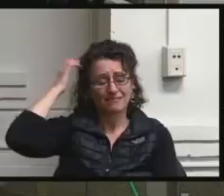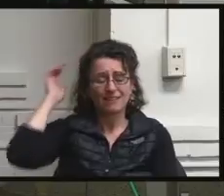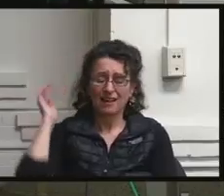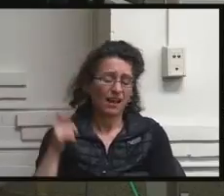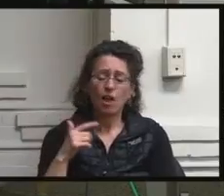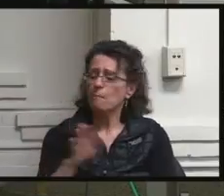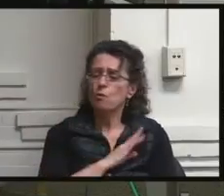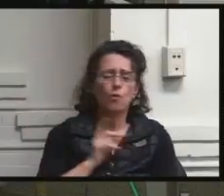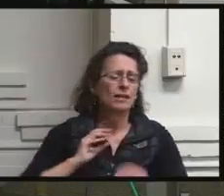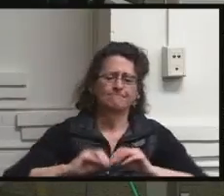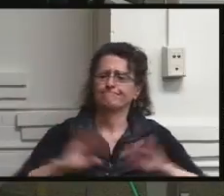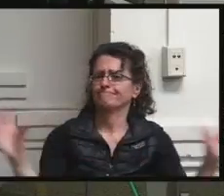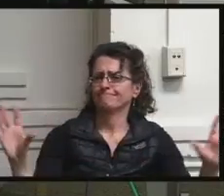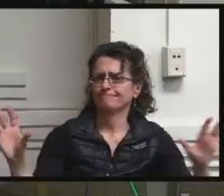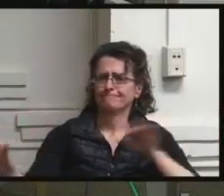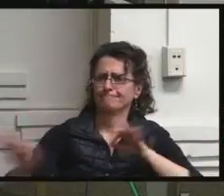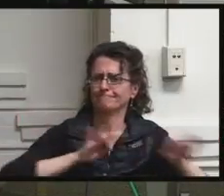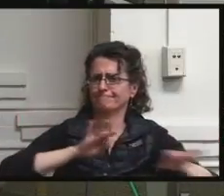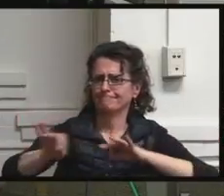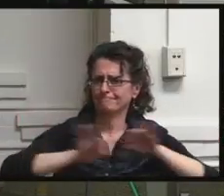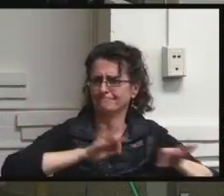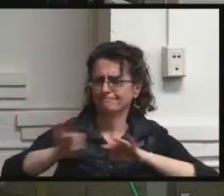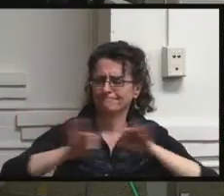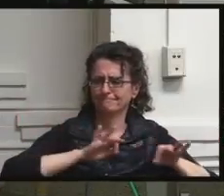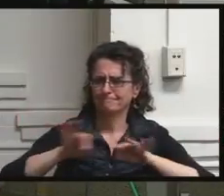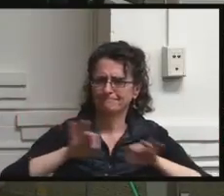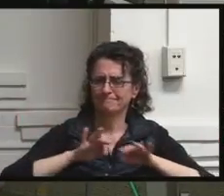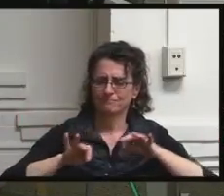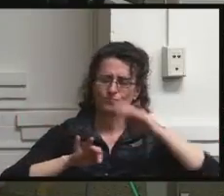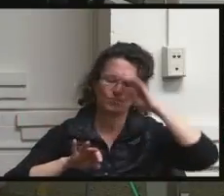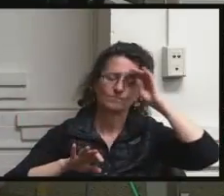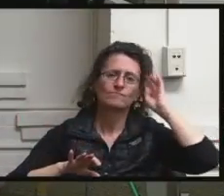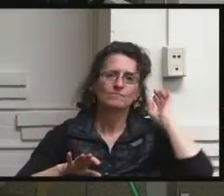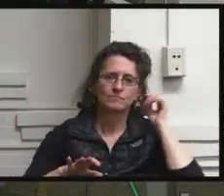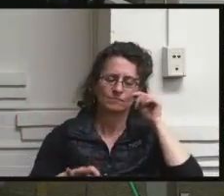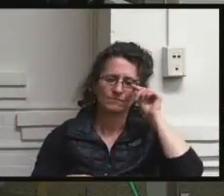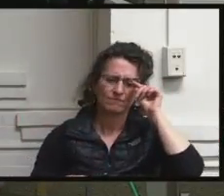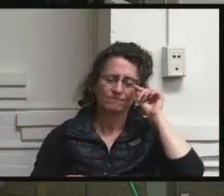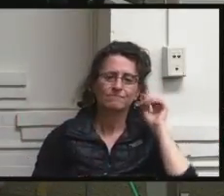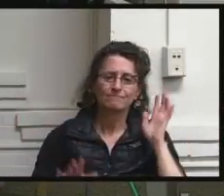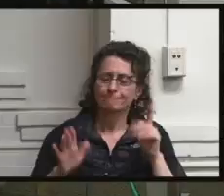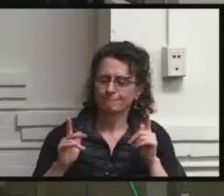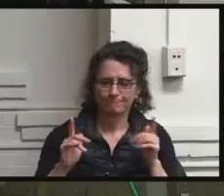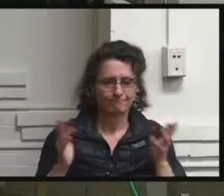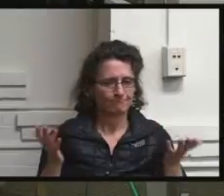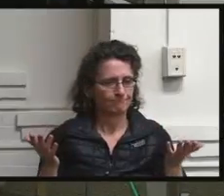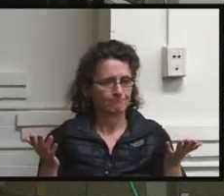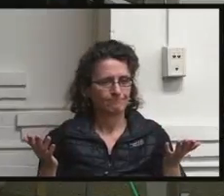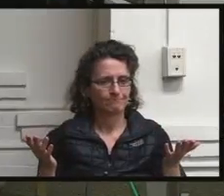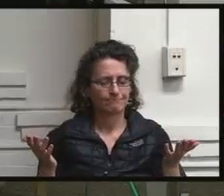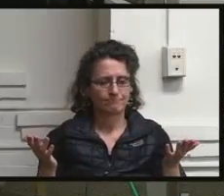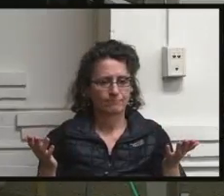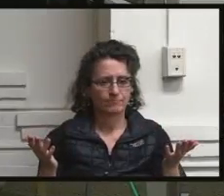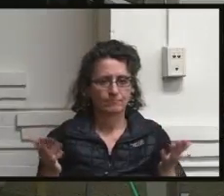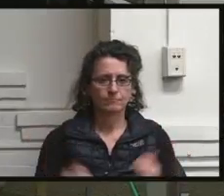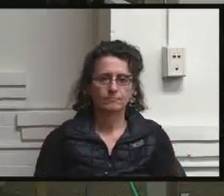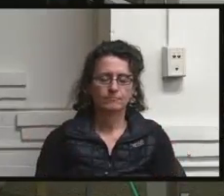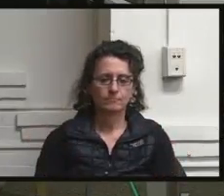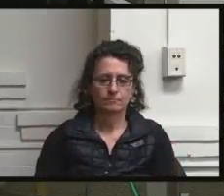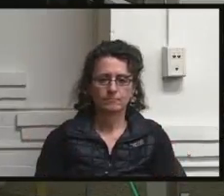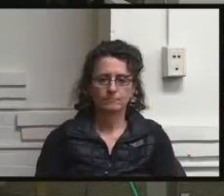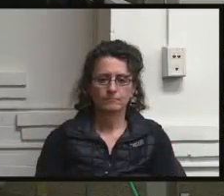certainly I talked about that. I made that clear to them that that was an option, and I certainly appreciated